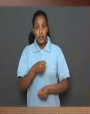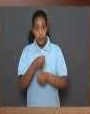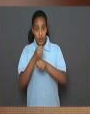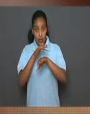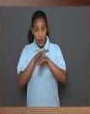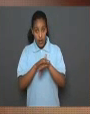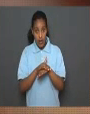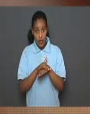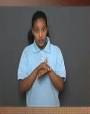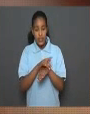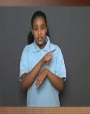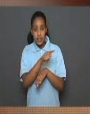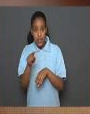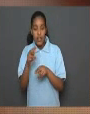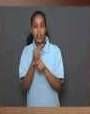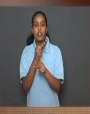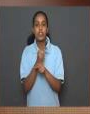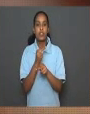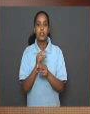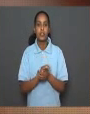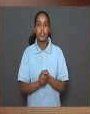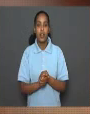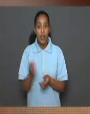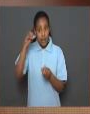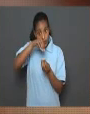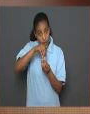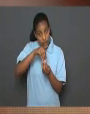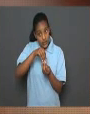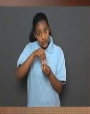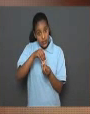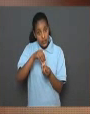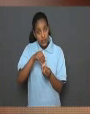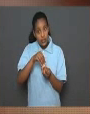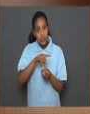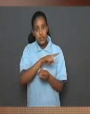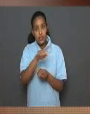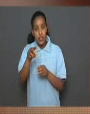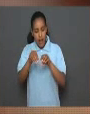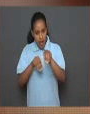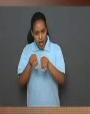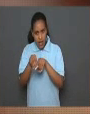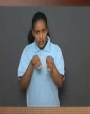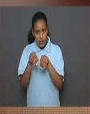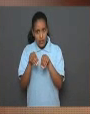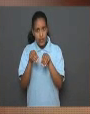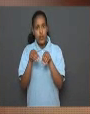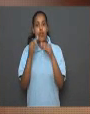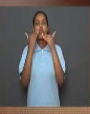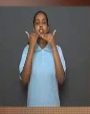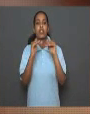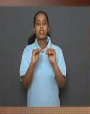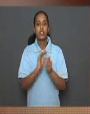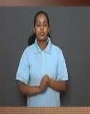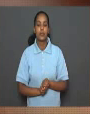depends upon their nature as well as their active